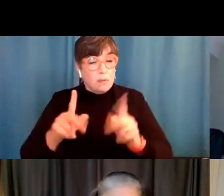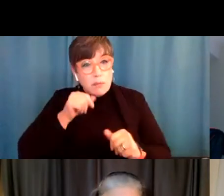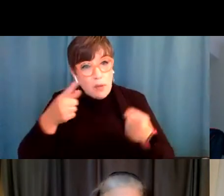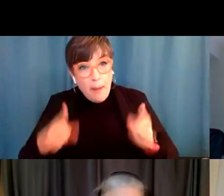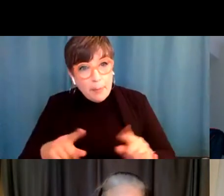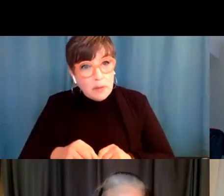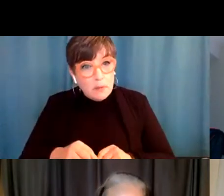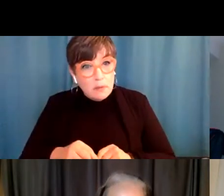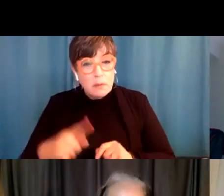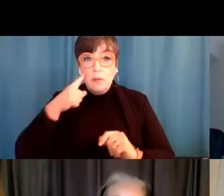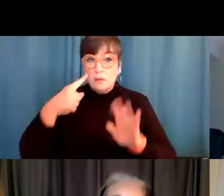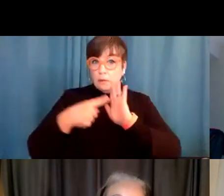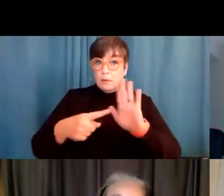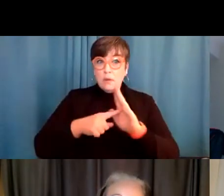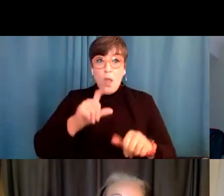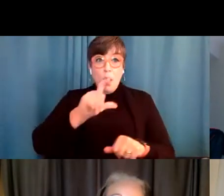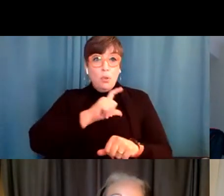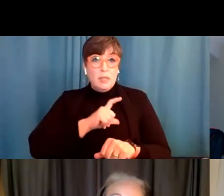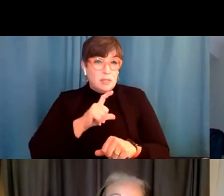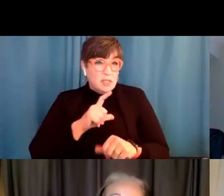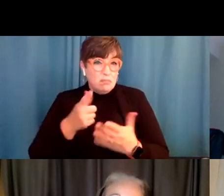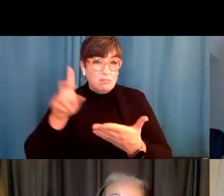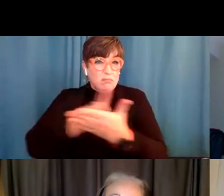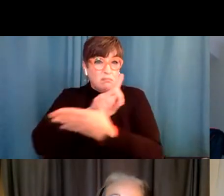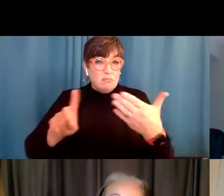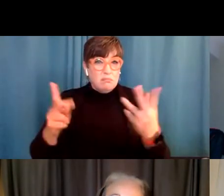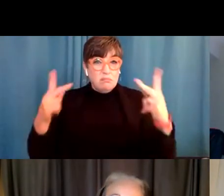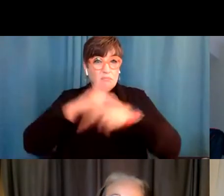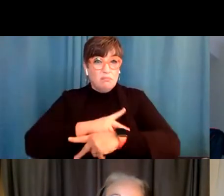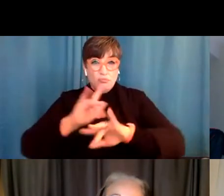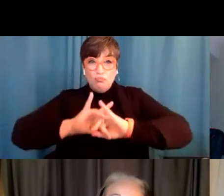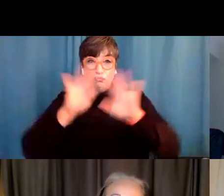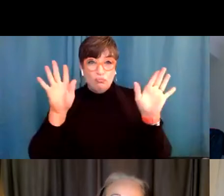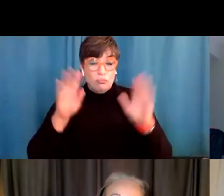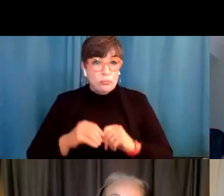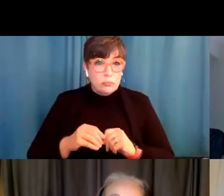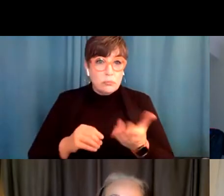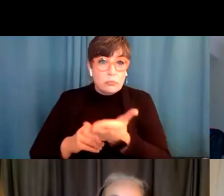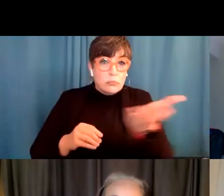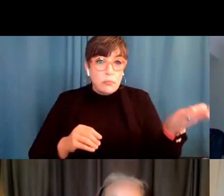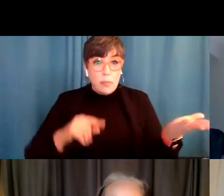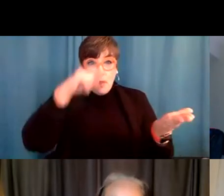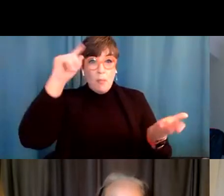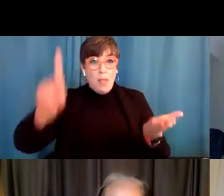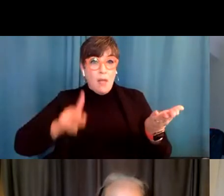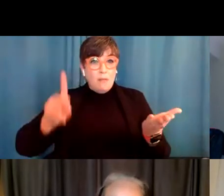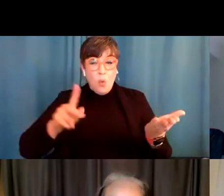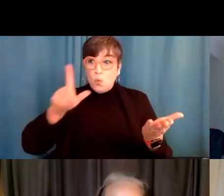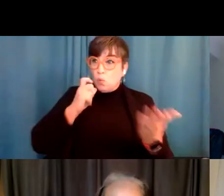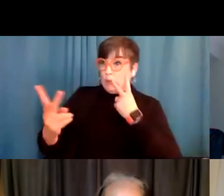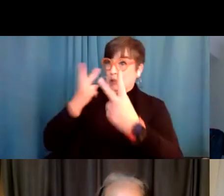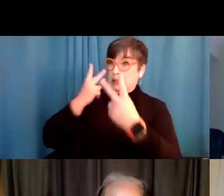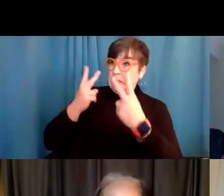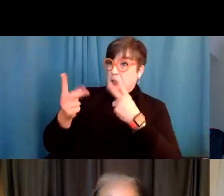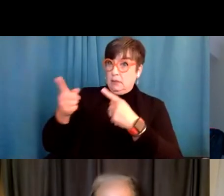of discriminatory policing strike an especially harsh chord with those Black citizens who view contemporary